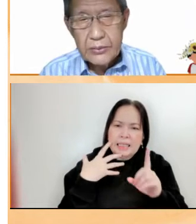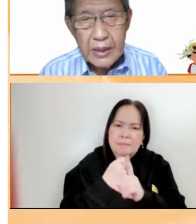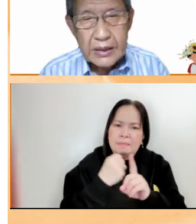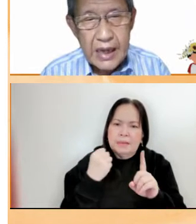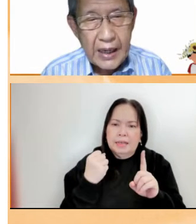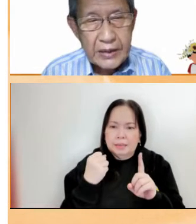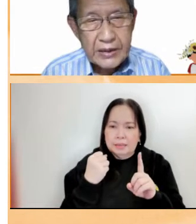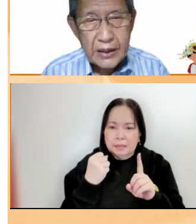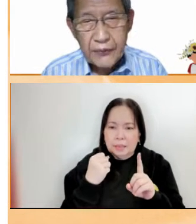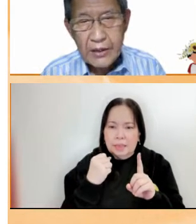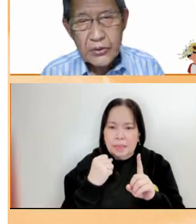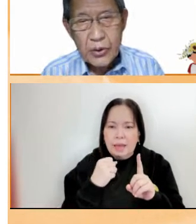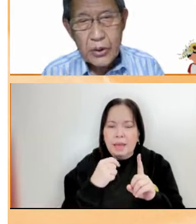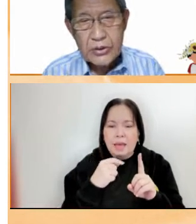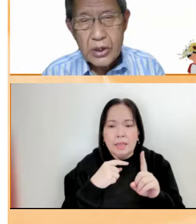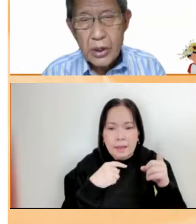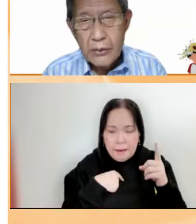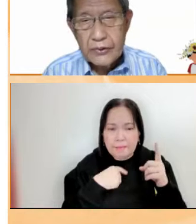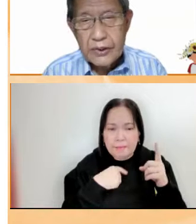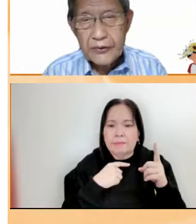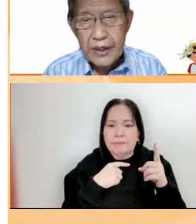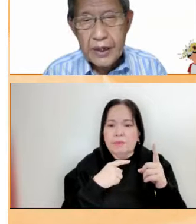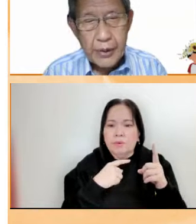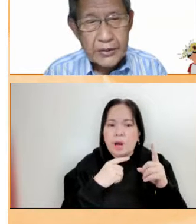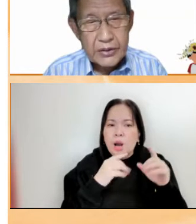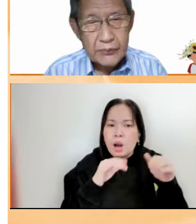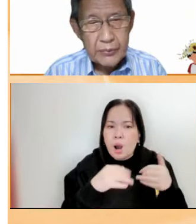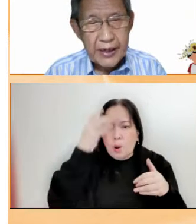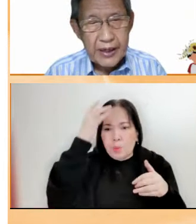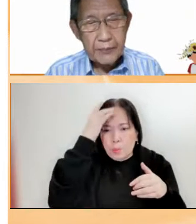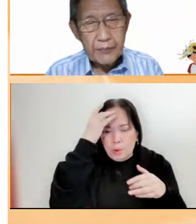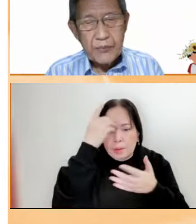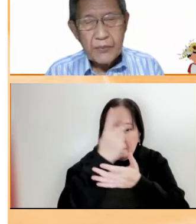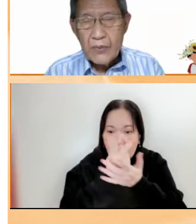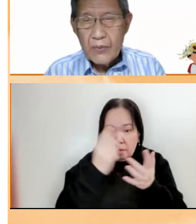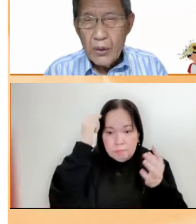the size and functions of the different parts of the brain.